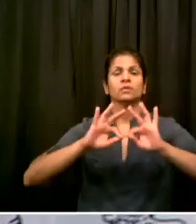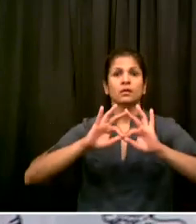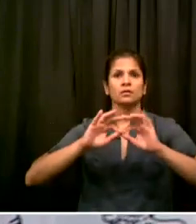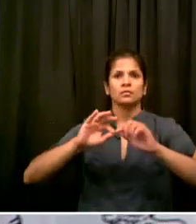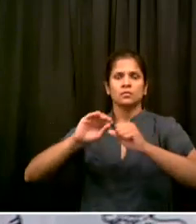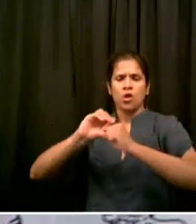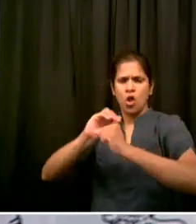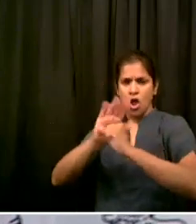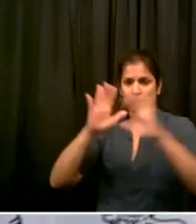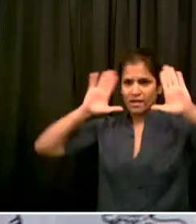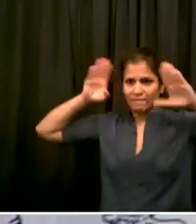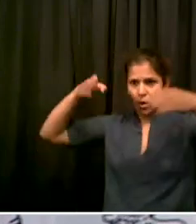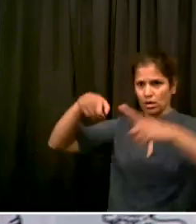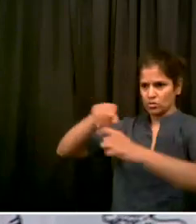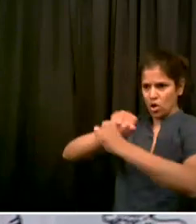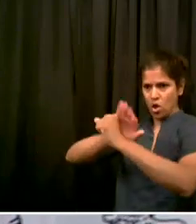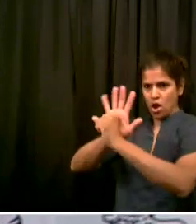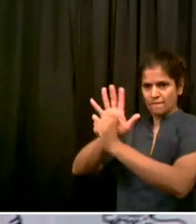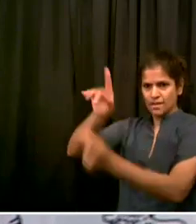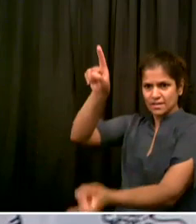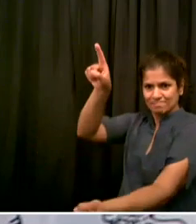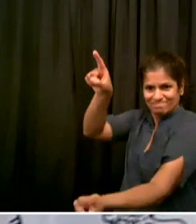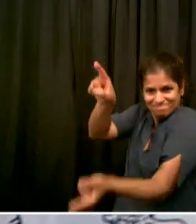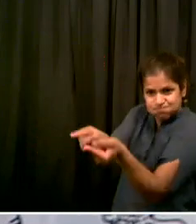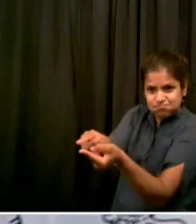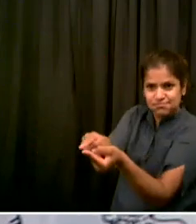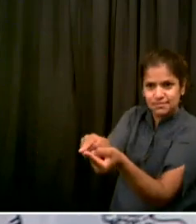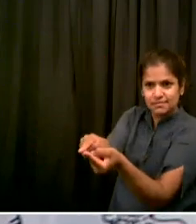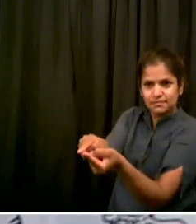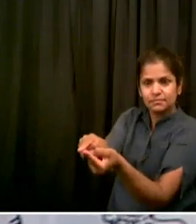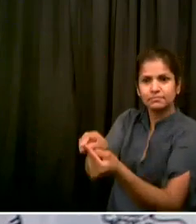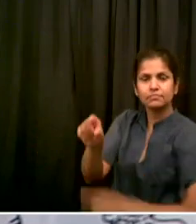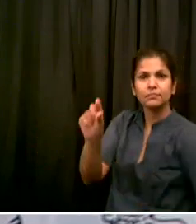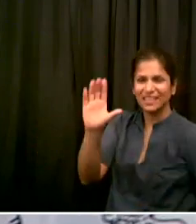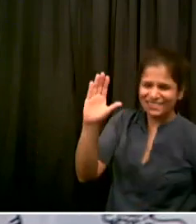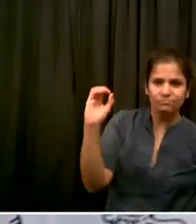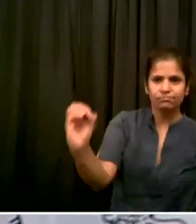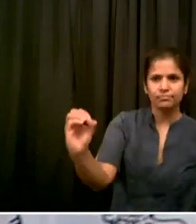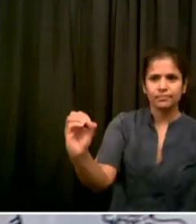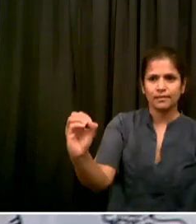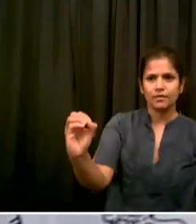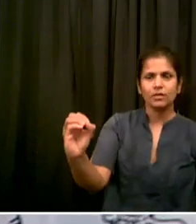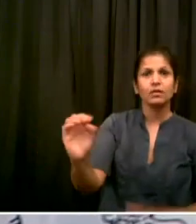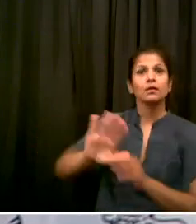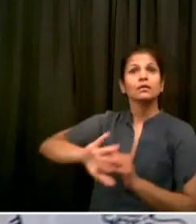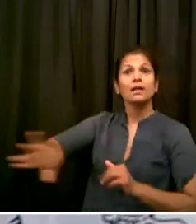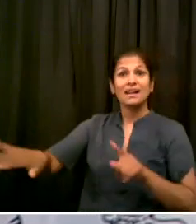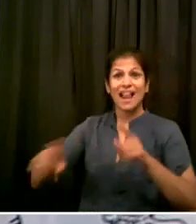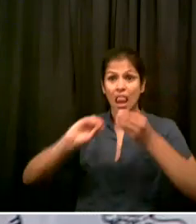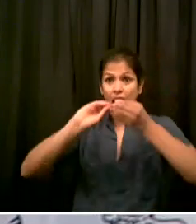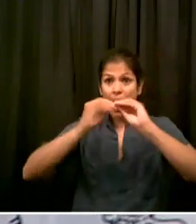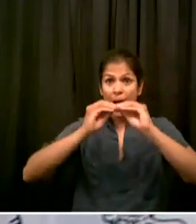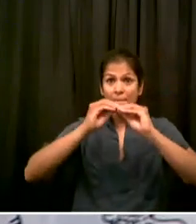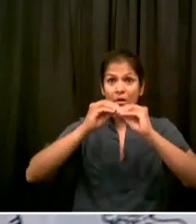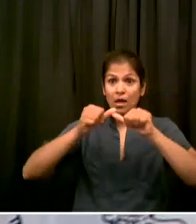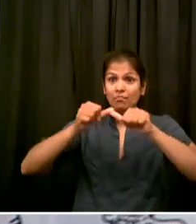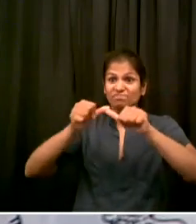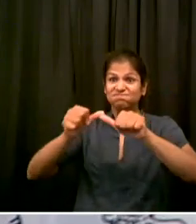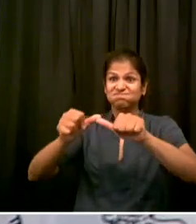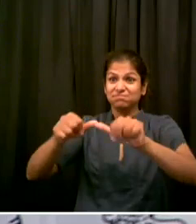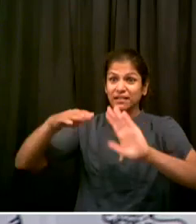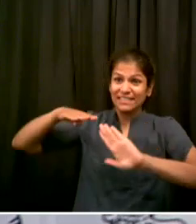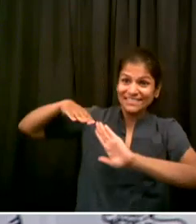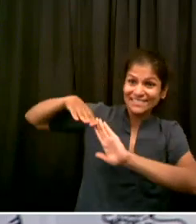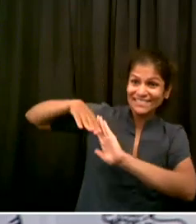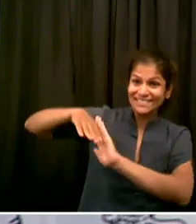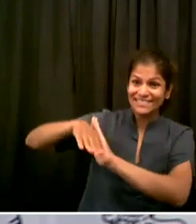of this discussion. If we continue to lower the infection rate, everything else is possible. So, I think anyone who says, what